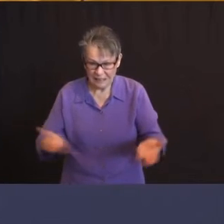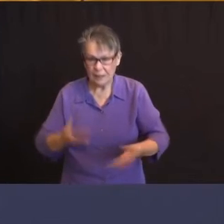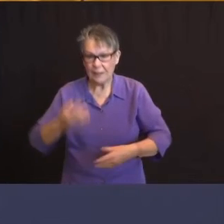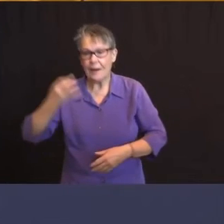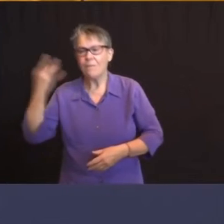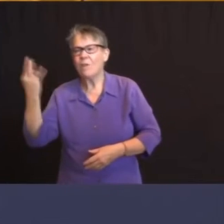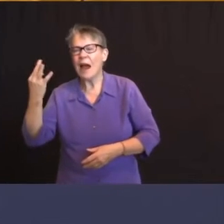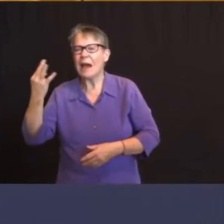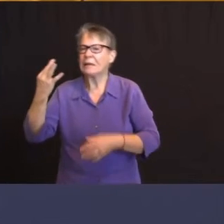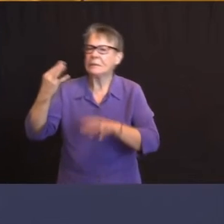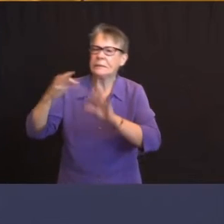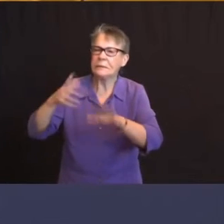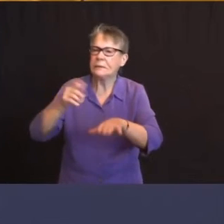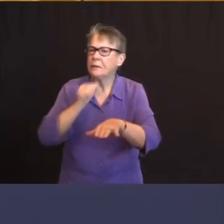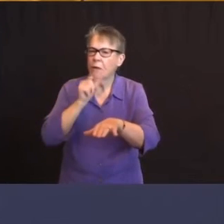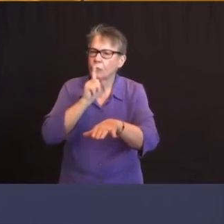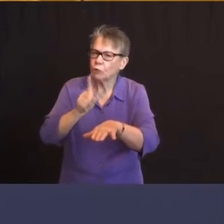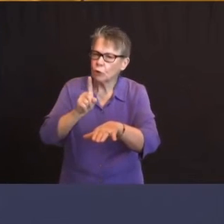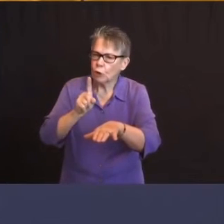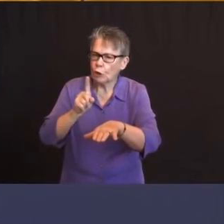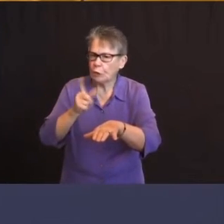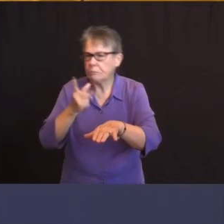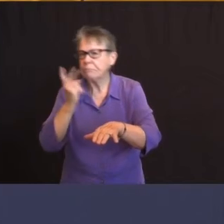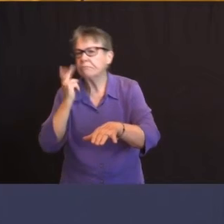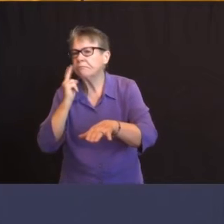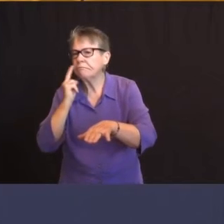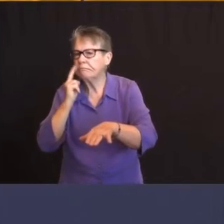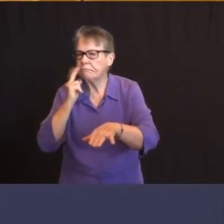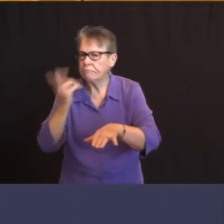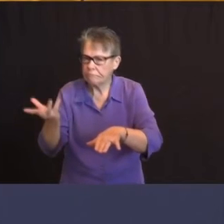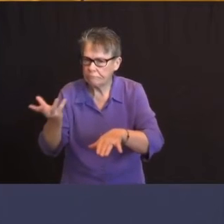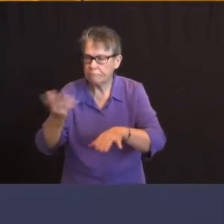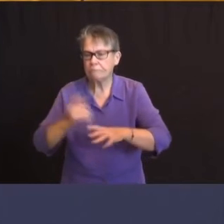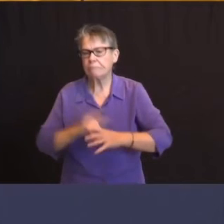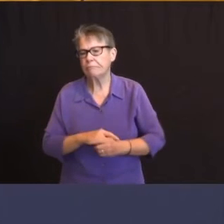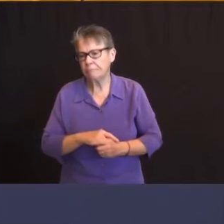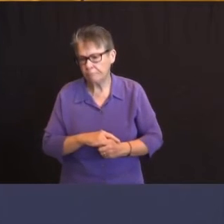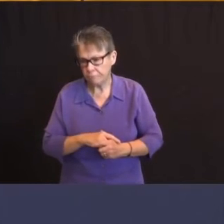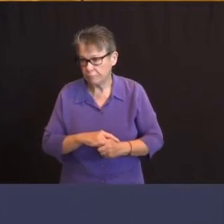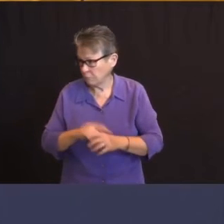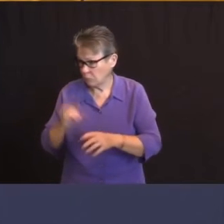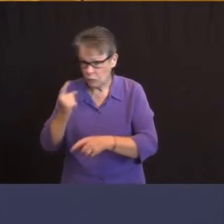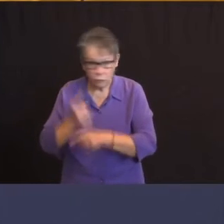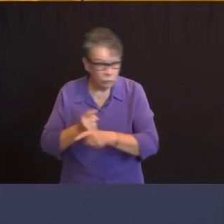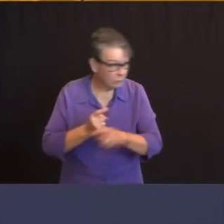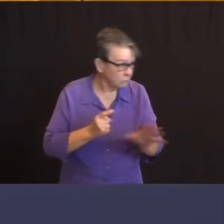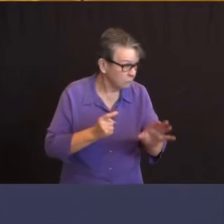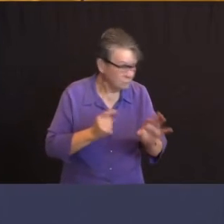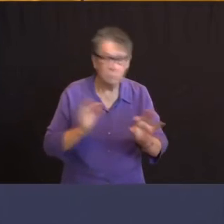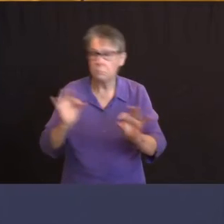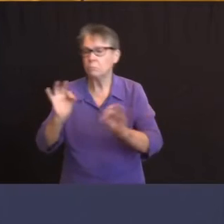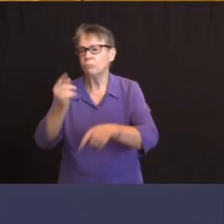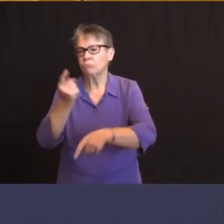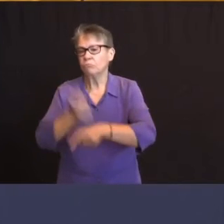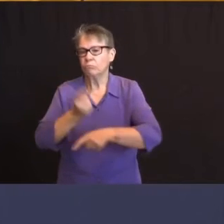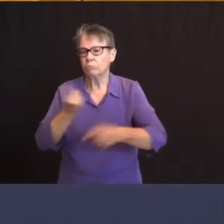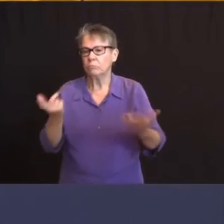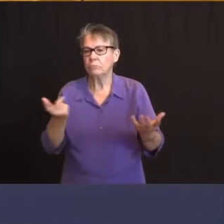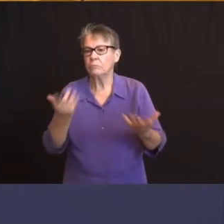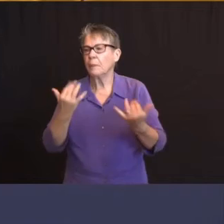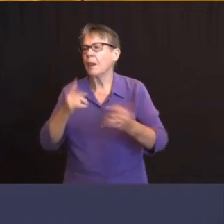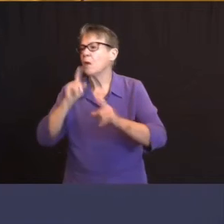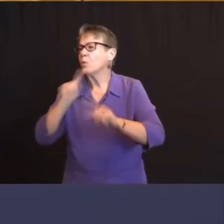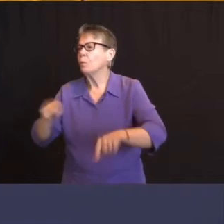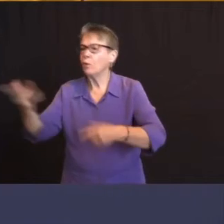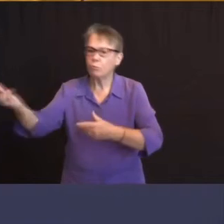timing on Friday, but we'll come back to you on that front. Did I get that right, Dan? Okay. Nikita, we're going to start with you today. Good afternoon.